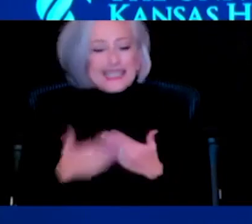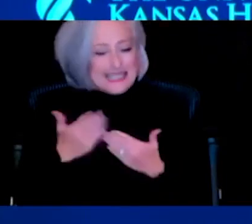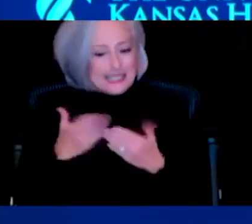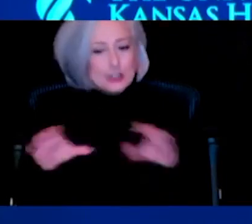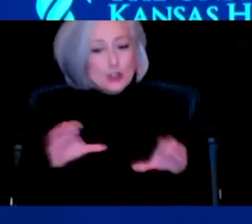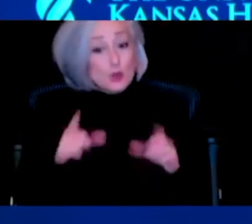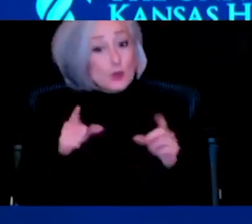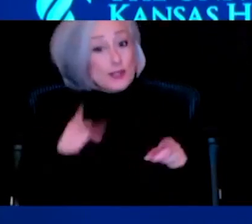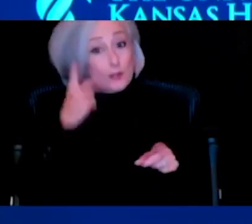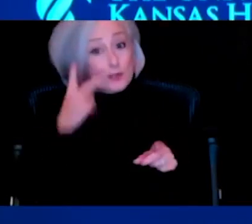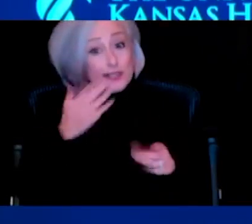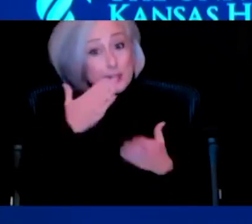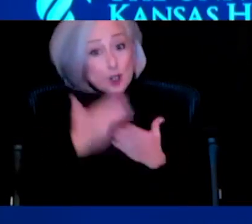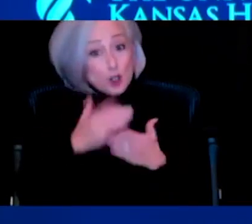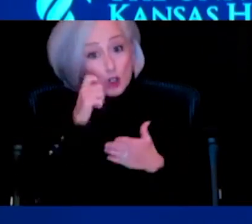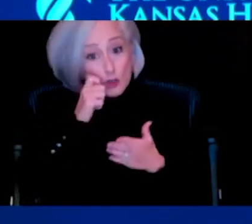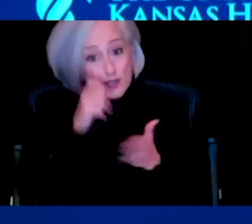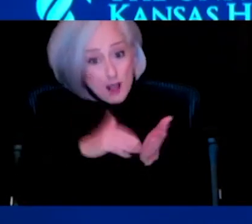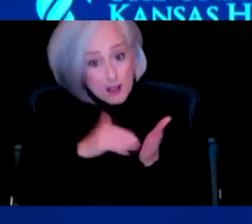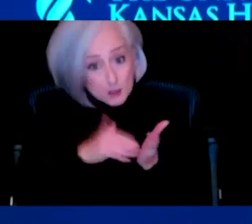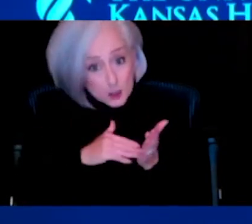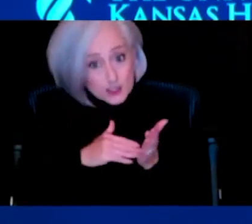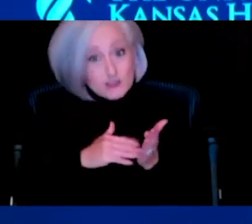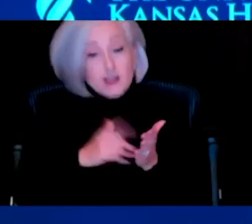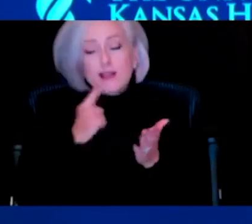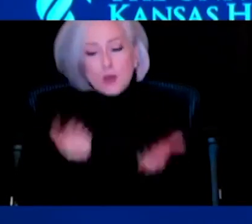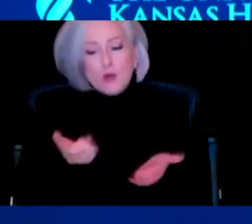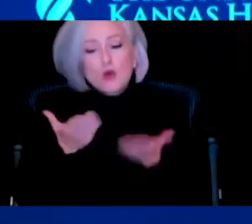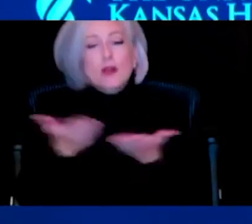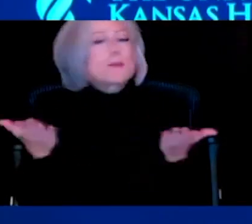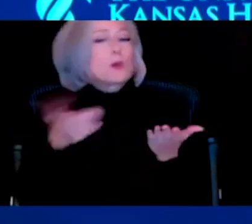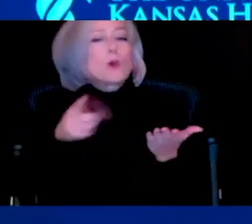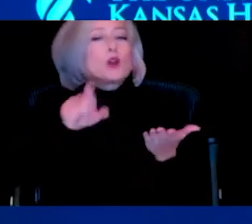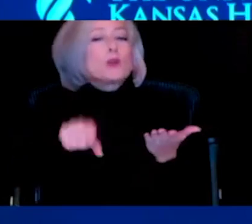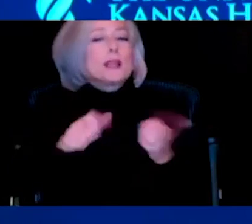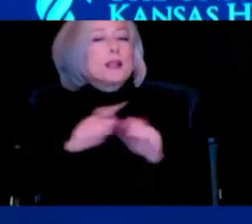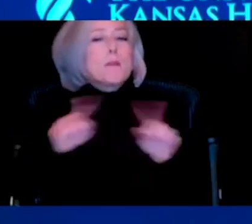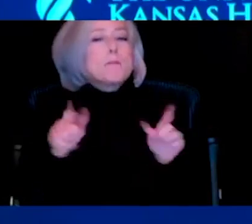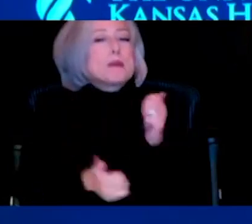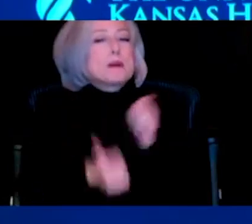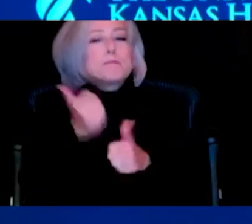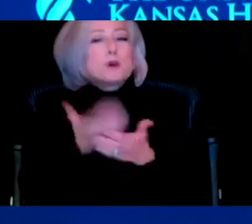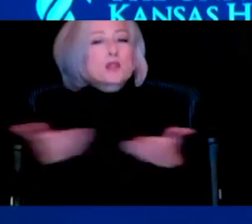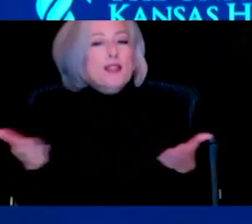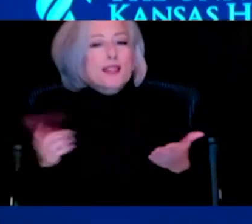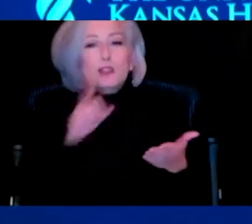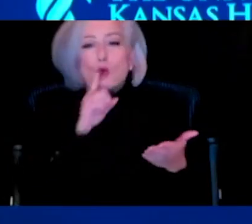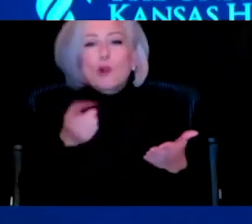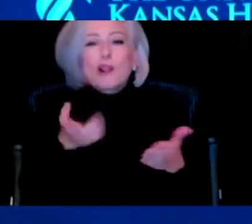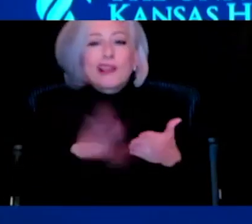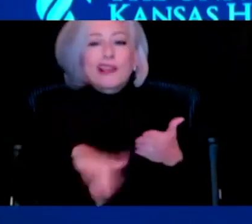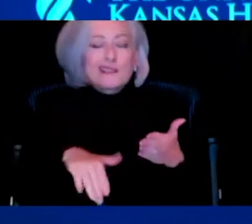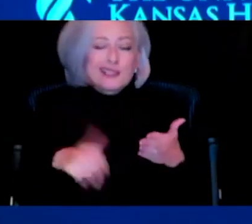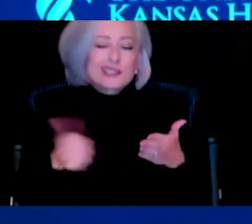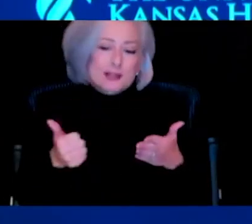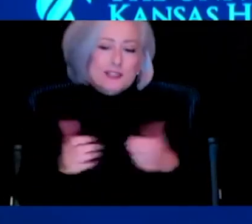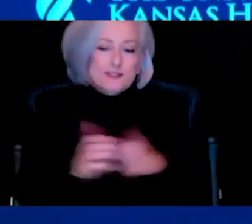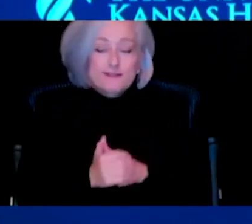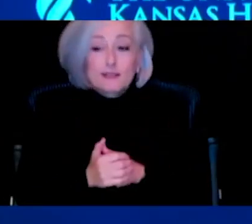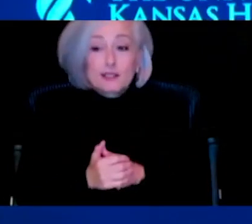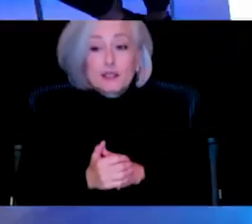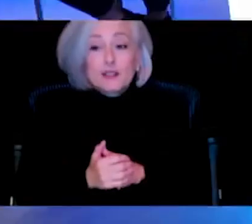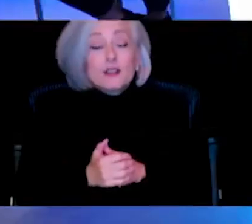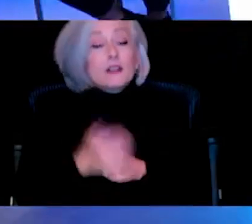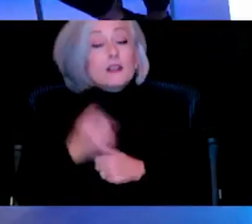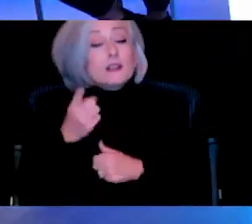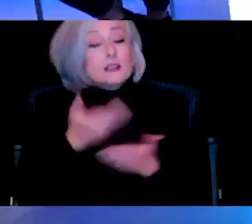plastic surgeon, they can recommend the things that you need. But most of the stuff is really inexpensive. And most of the things you're telling us are things we already